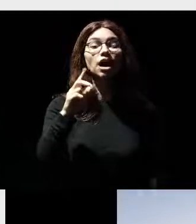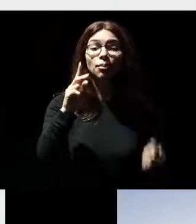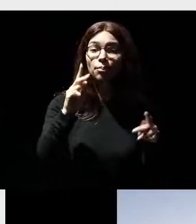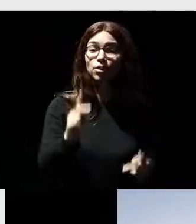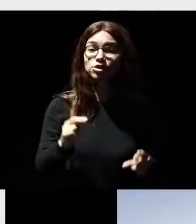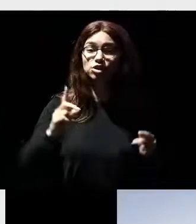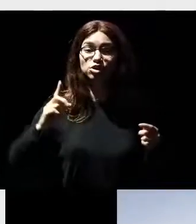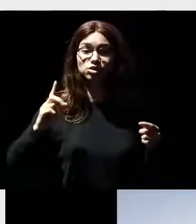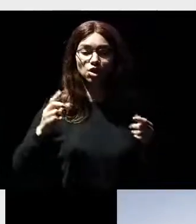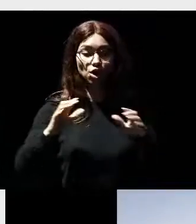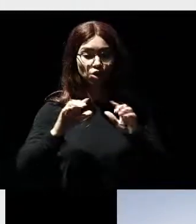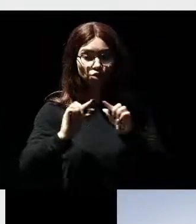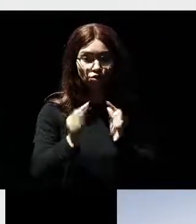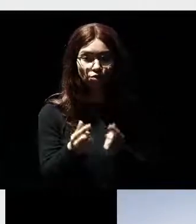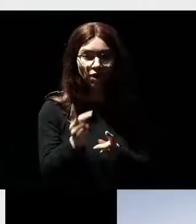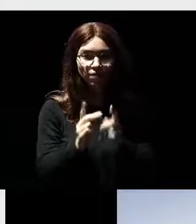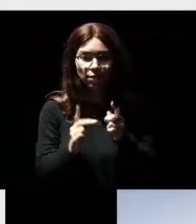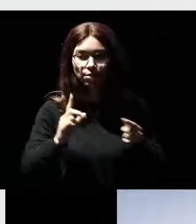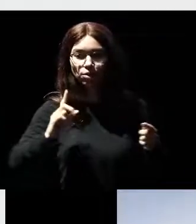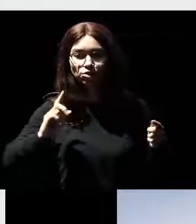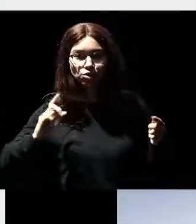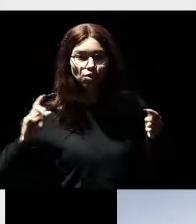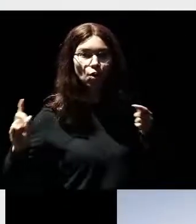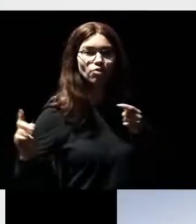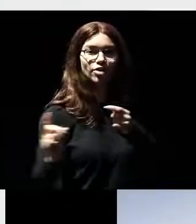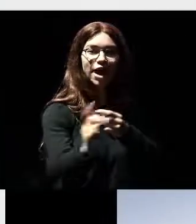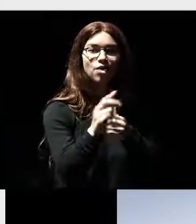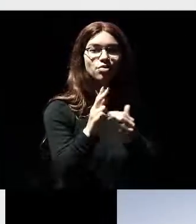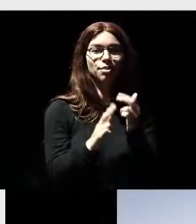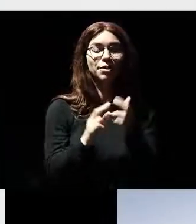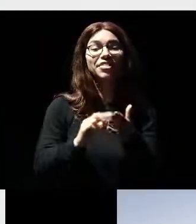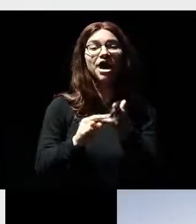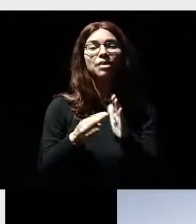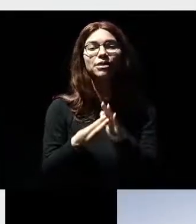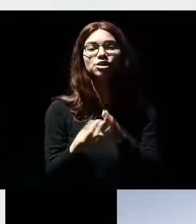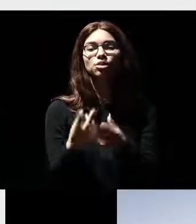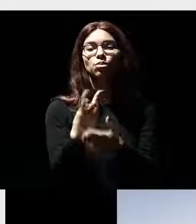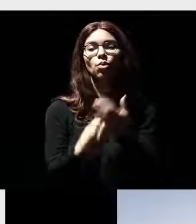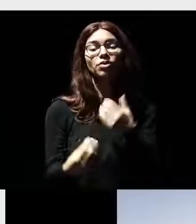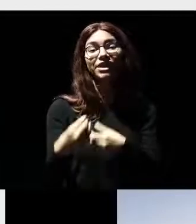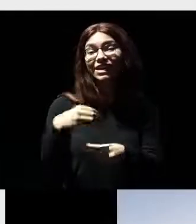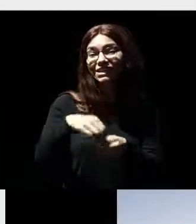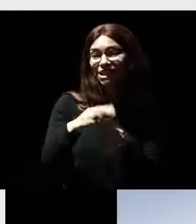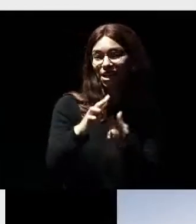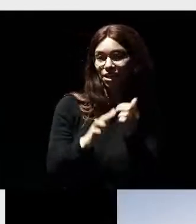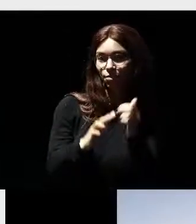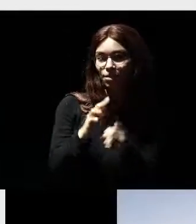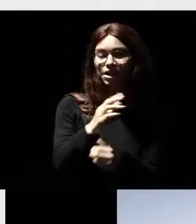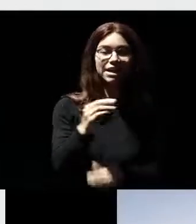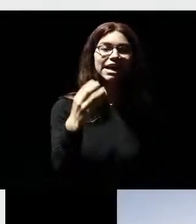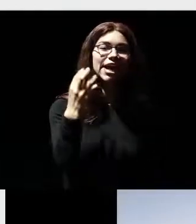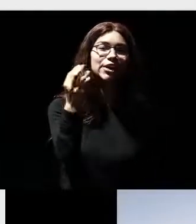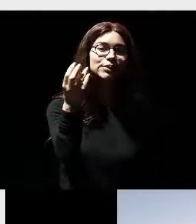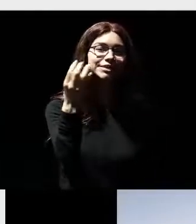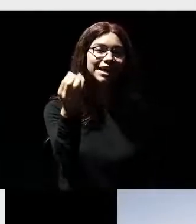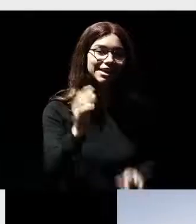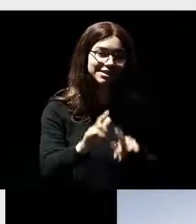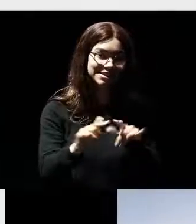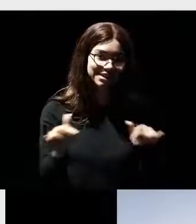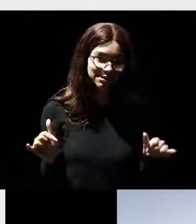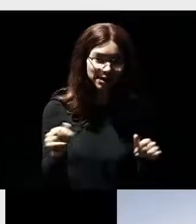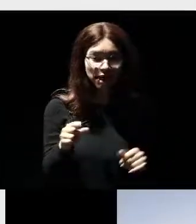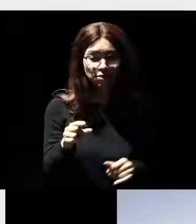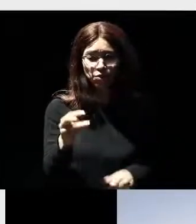pedestrian group of people to circumnavigate the building. So you're both in the building and outside at the same time. You're